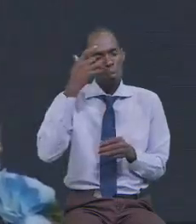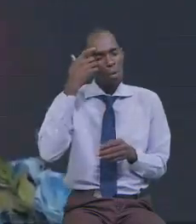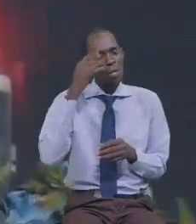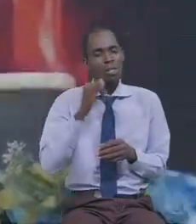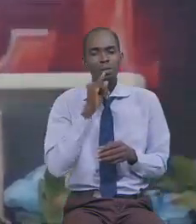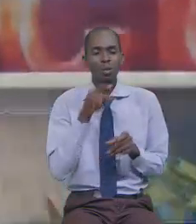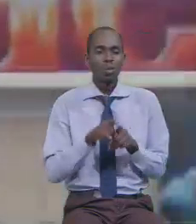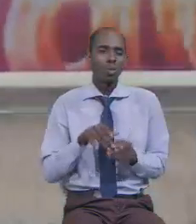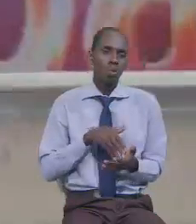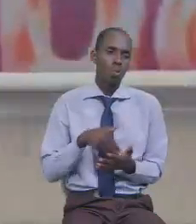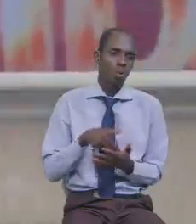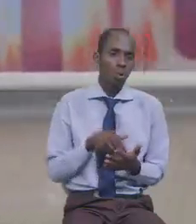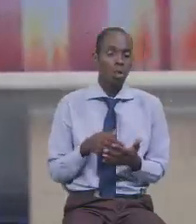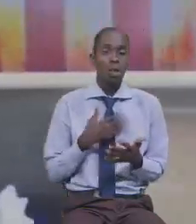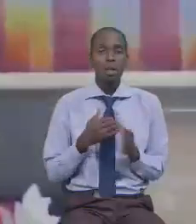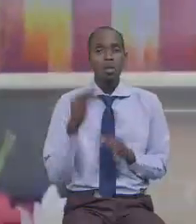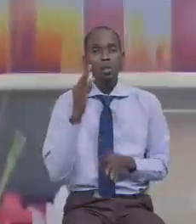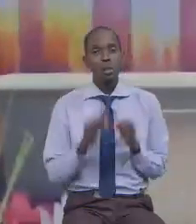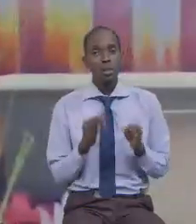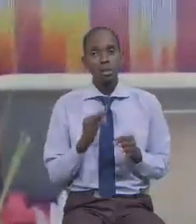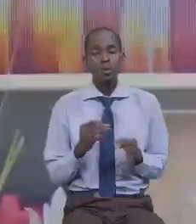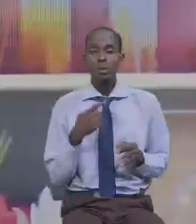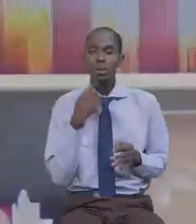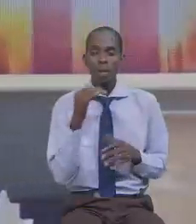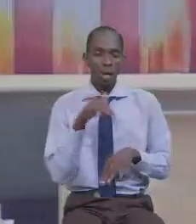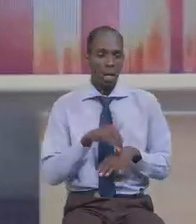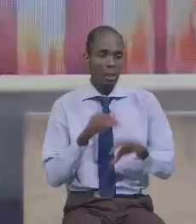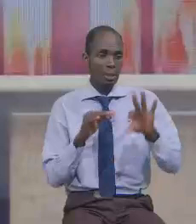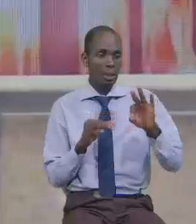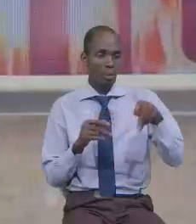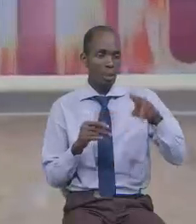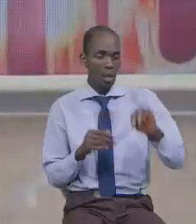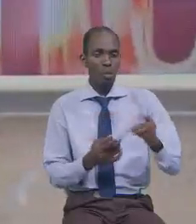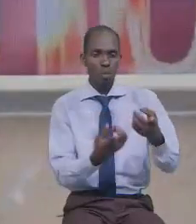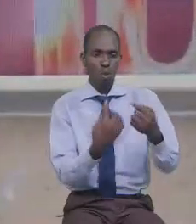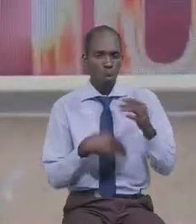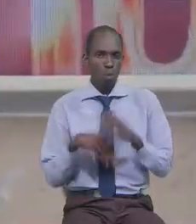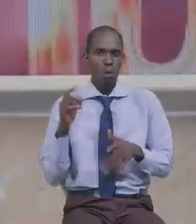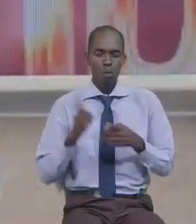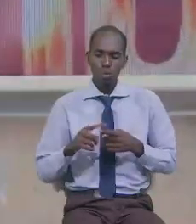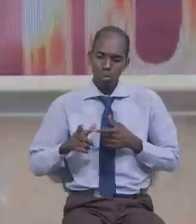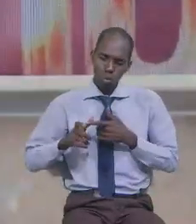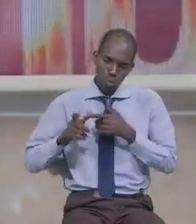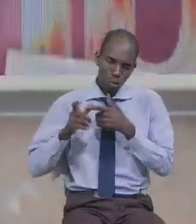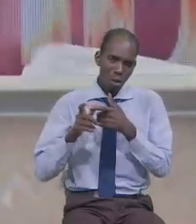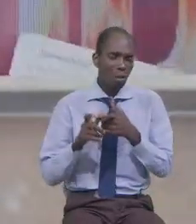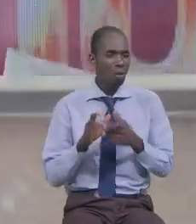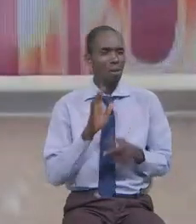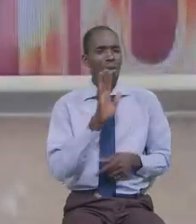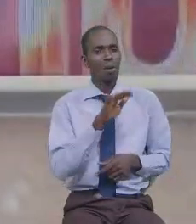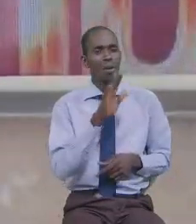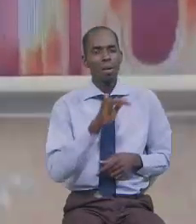then your heart, if we tell you at 9 p.m., come on, you're going to run a relay race to say, I'm just